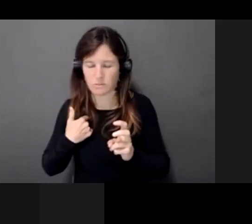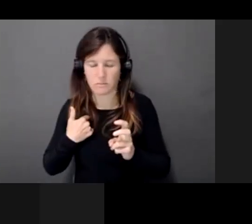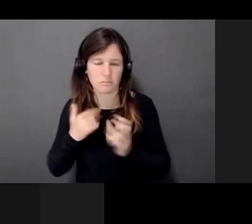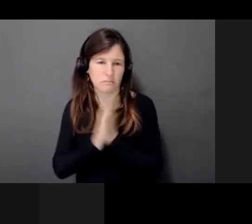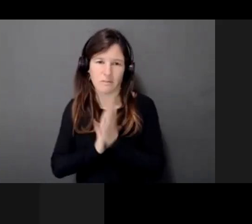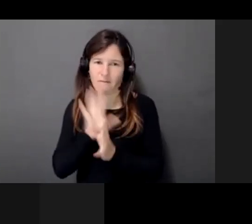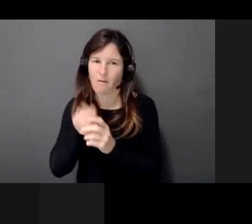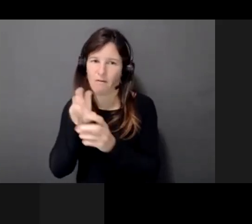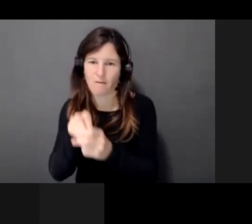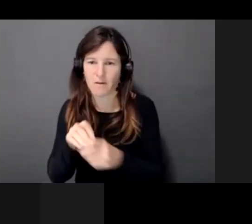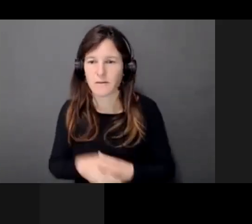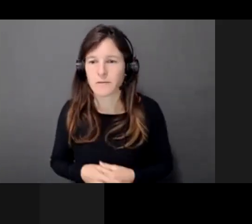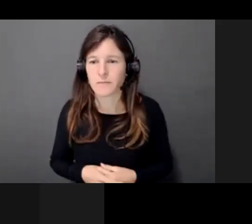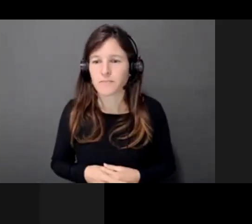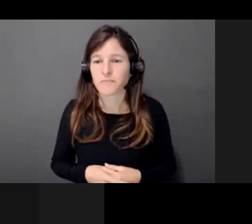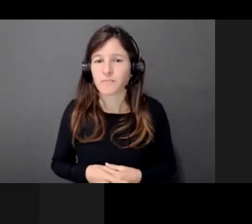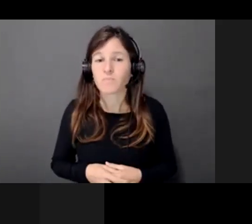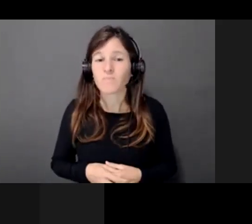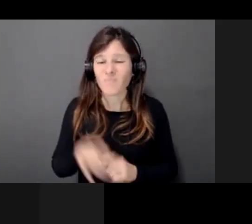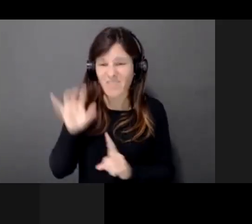be done. Certainly advise the police.